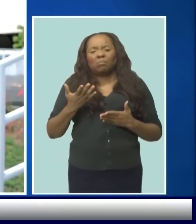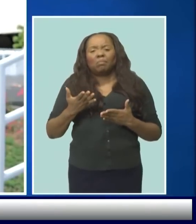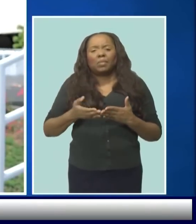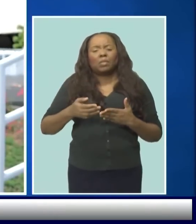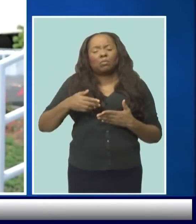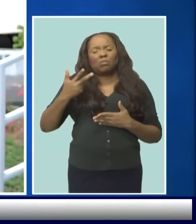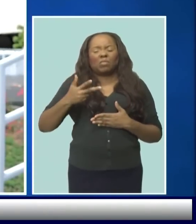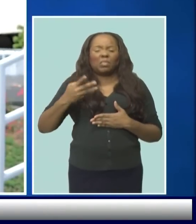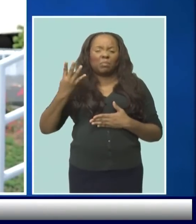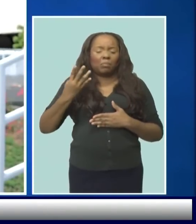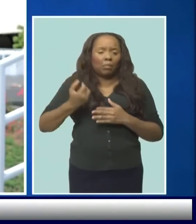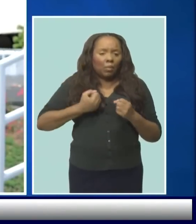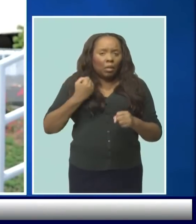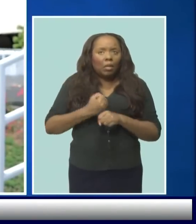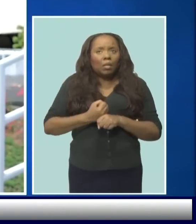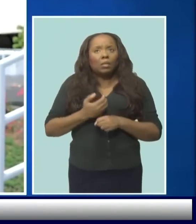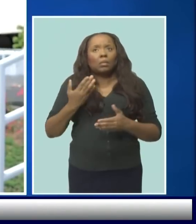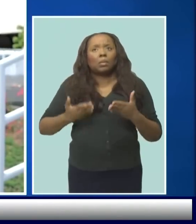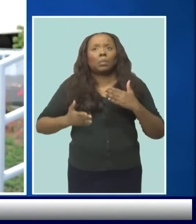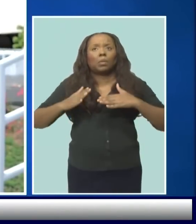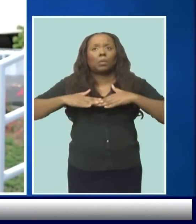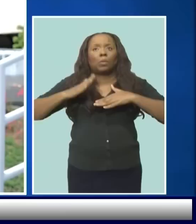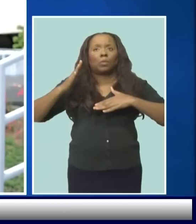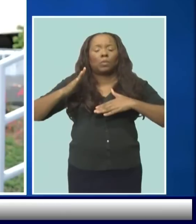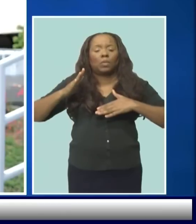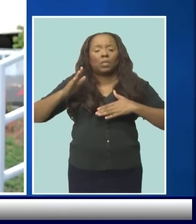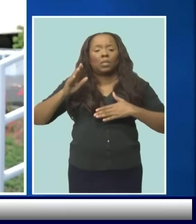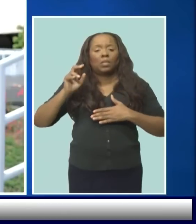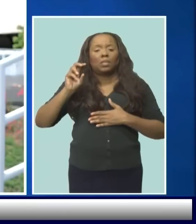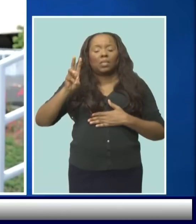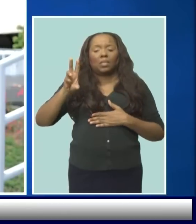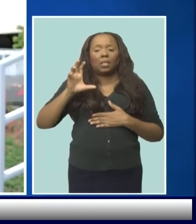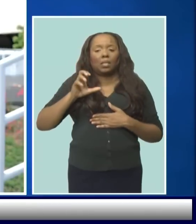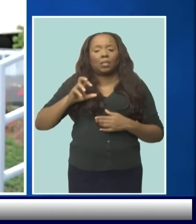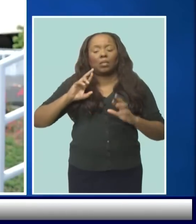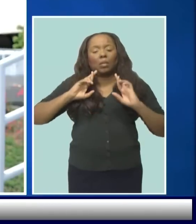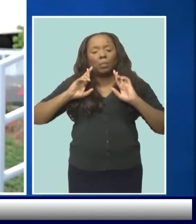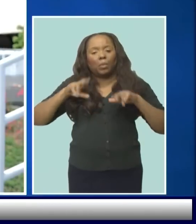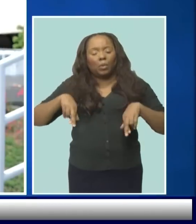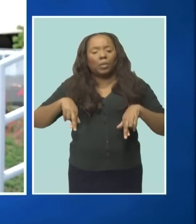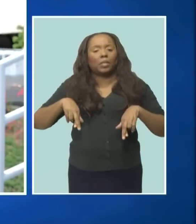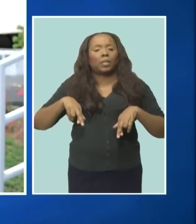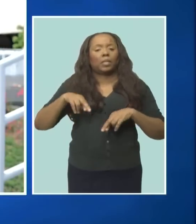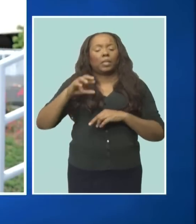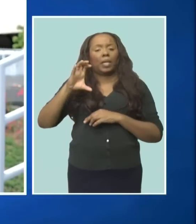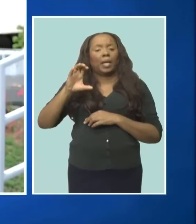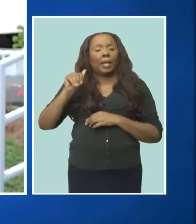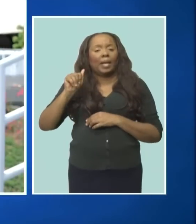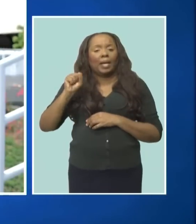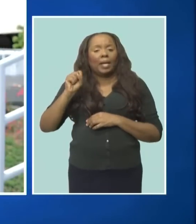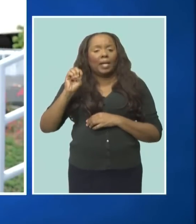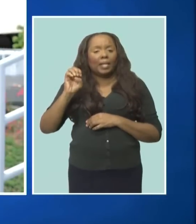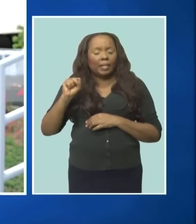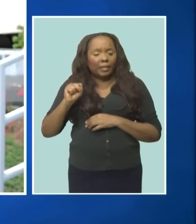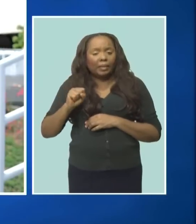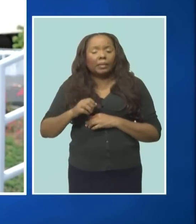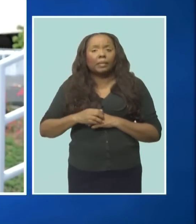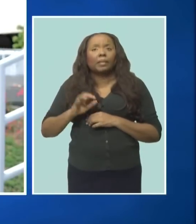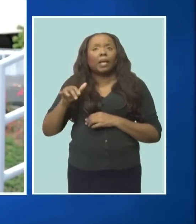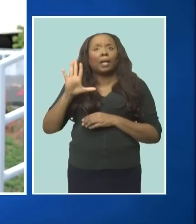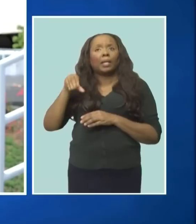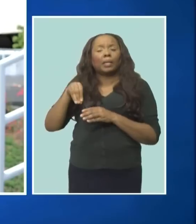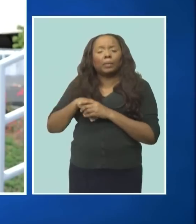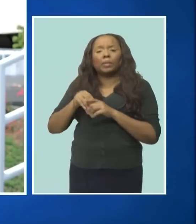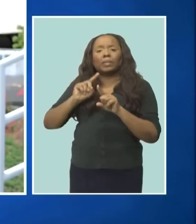having at least over 600 reported cases each year. And these reported cases include the